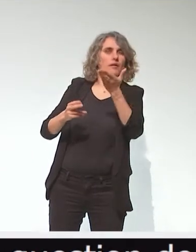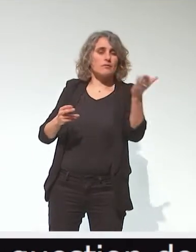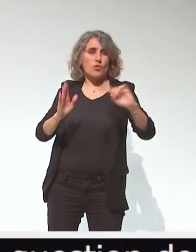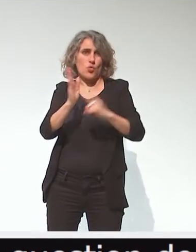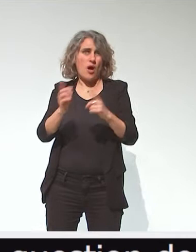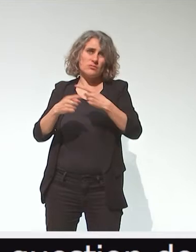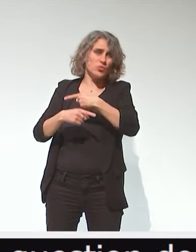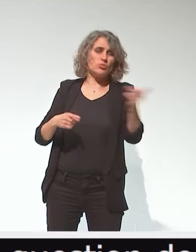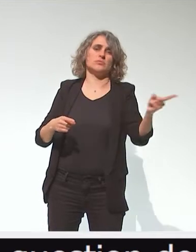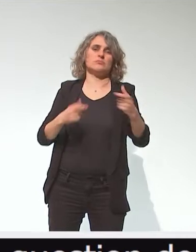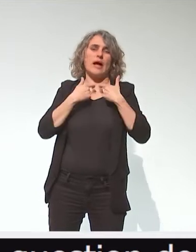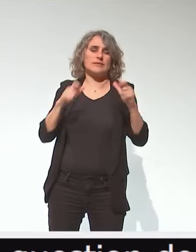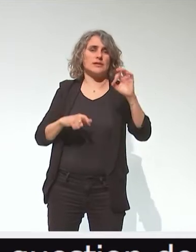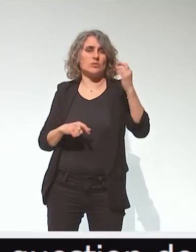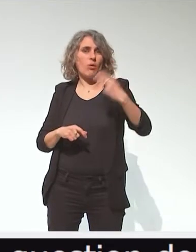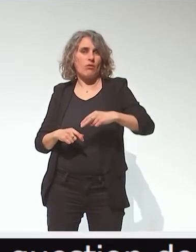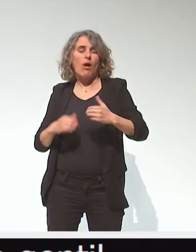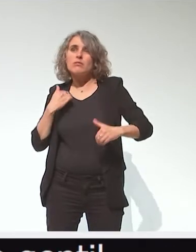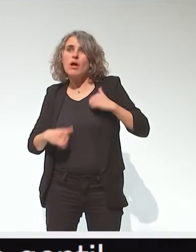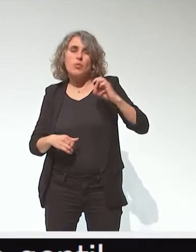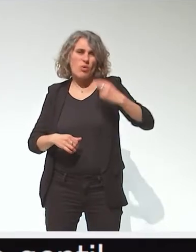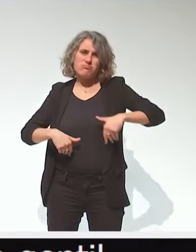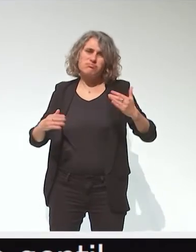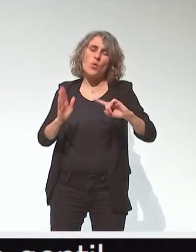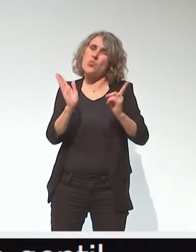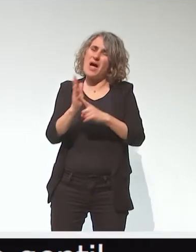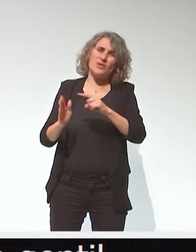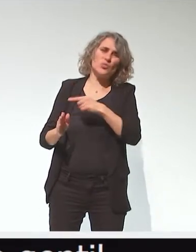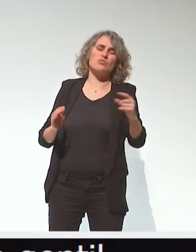with a disability, no matter how much on the margins of society,